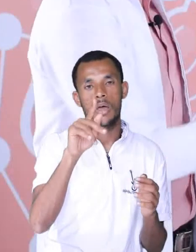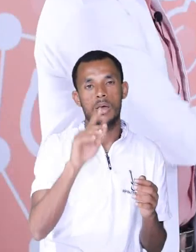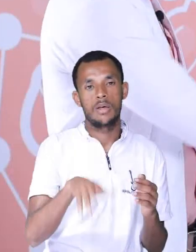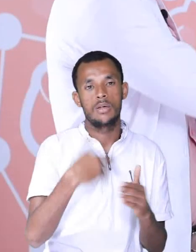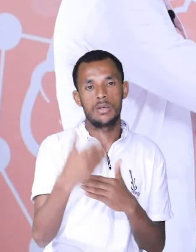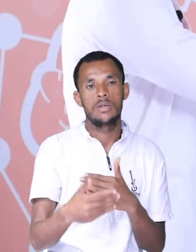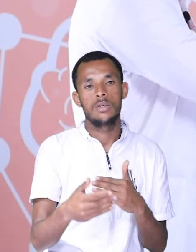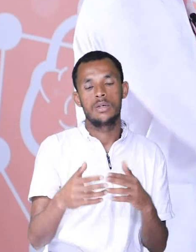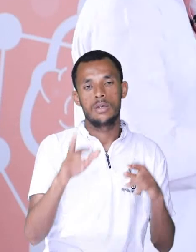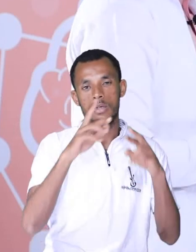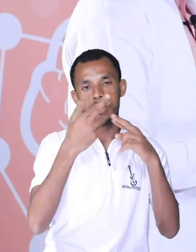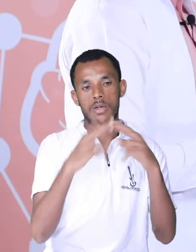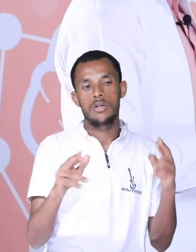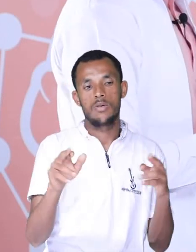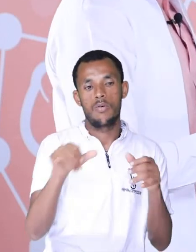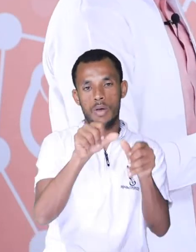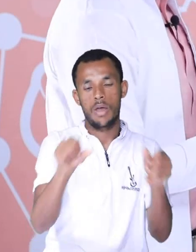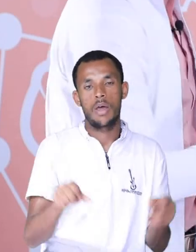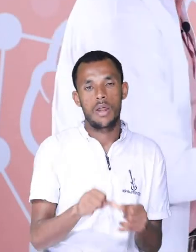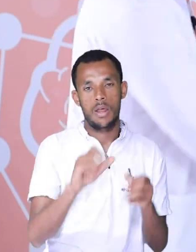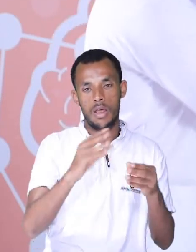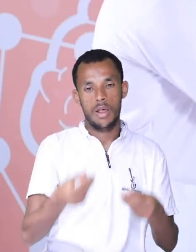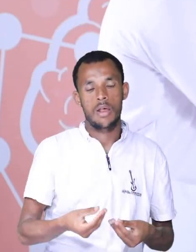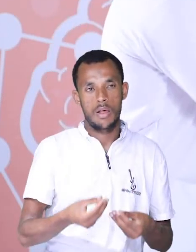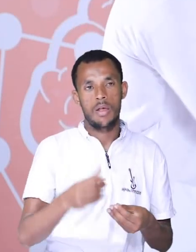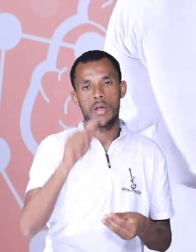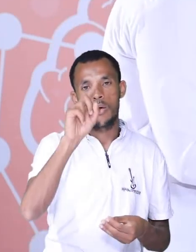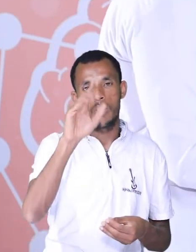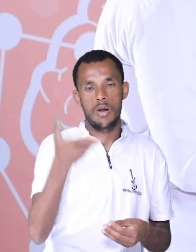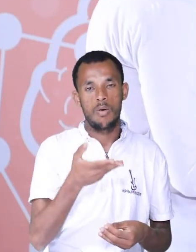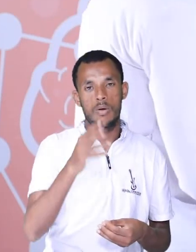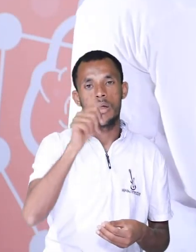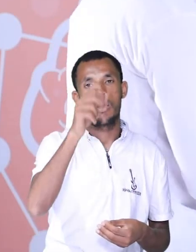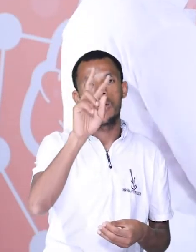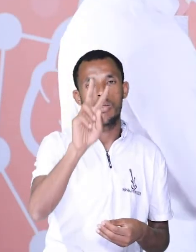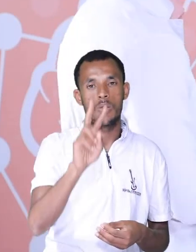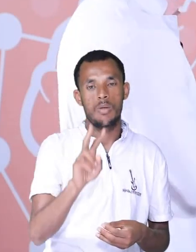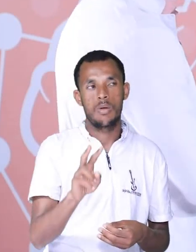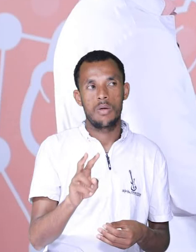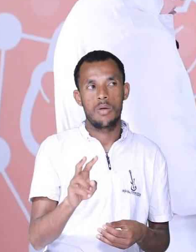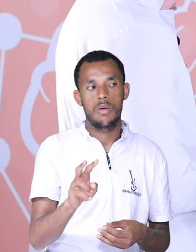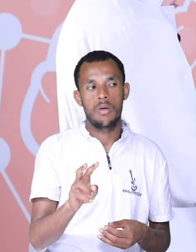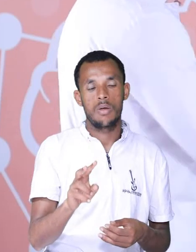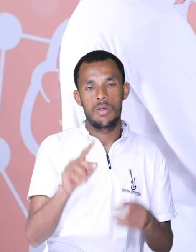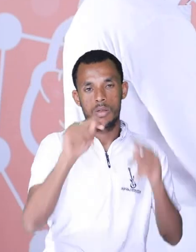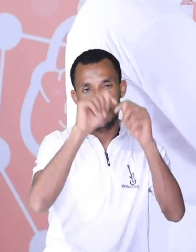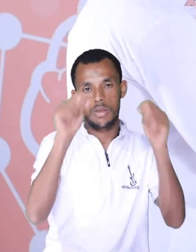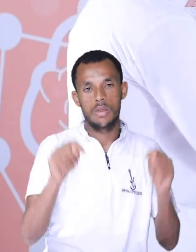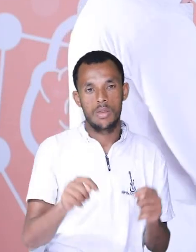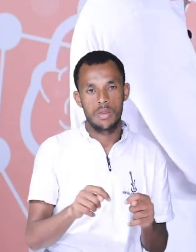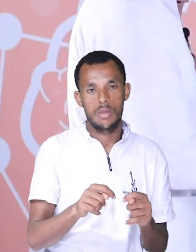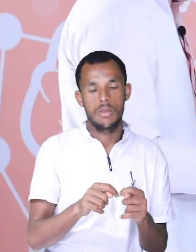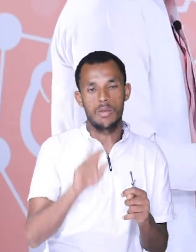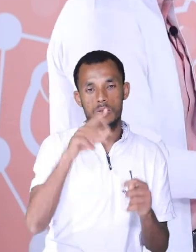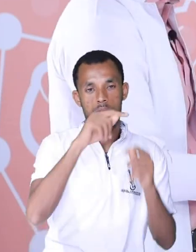then the ratio of their area is given by A1 over A2. As I said before, there is